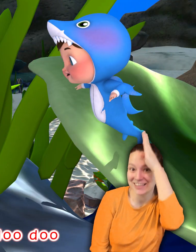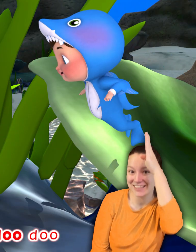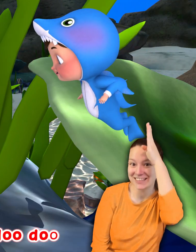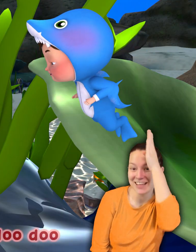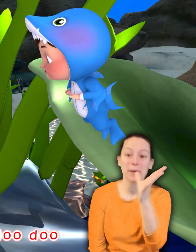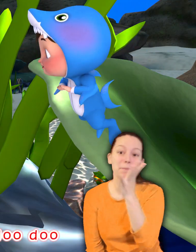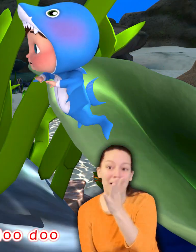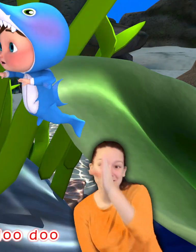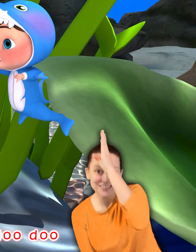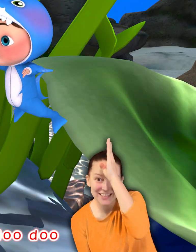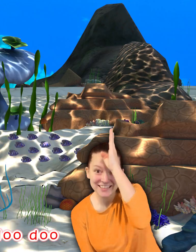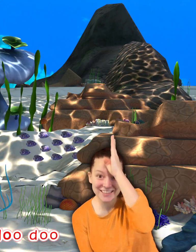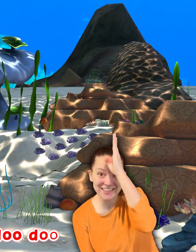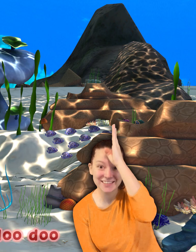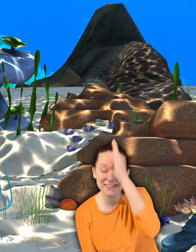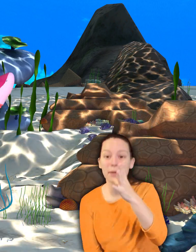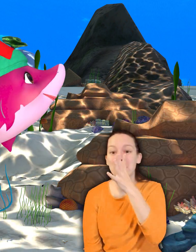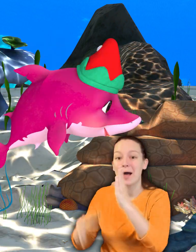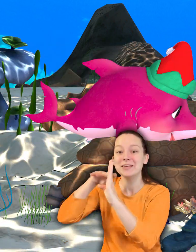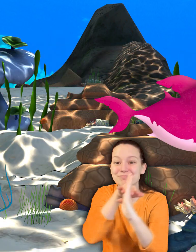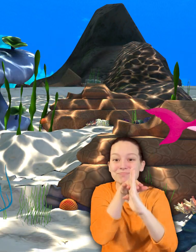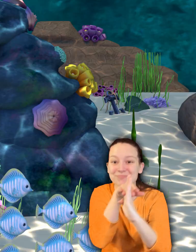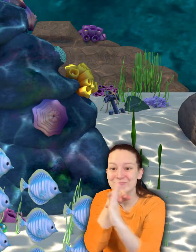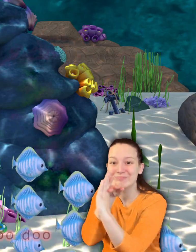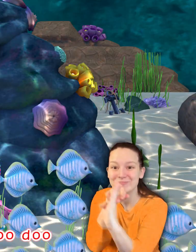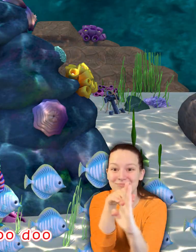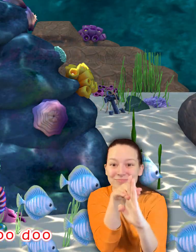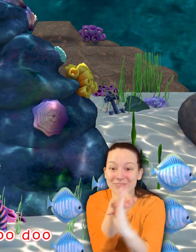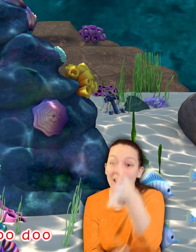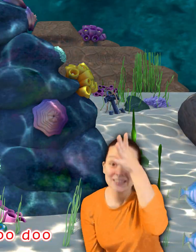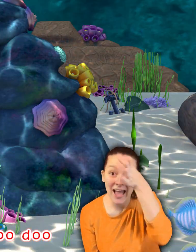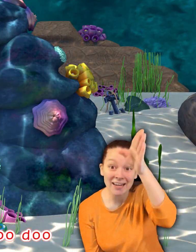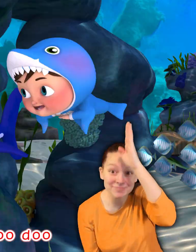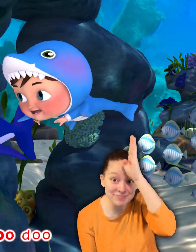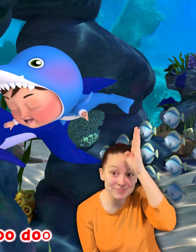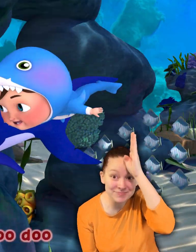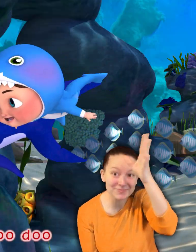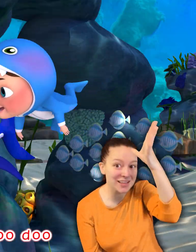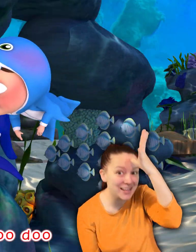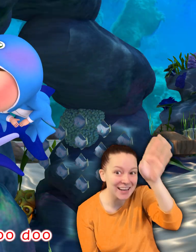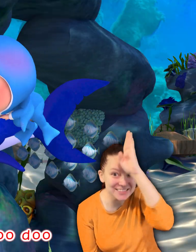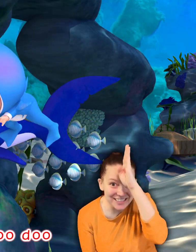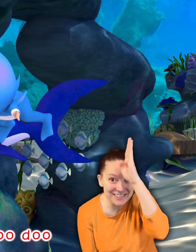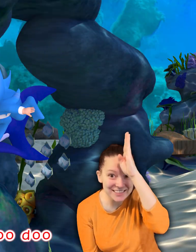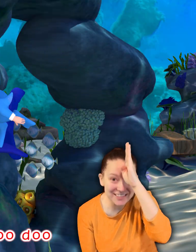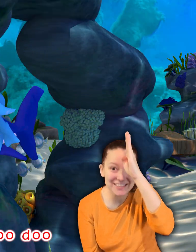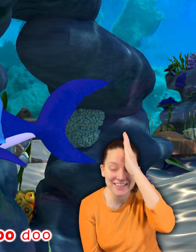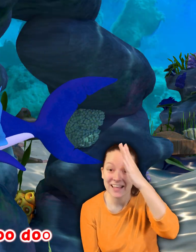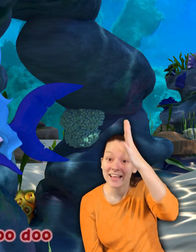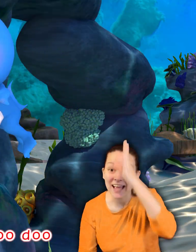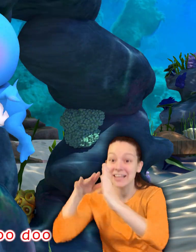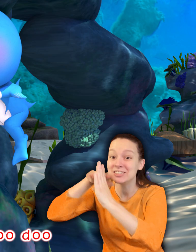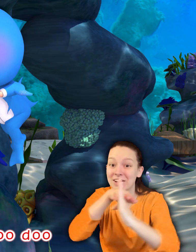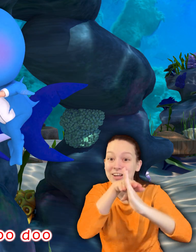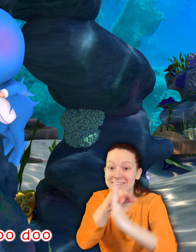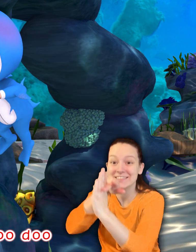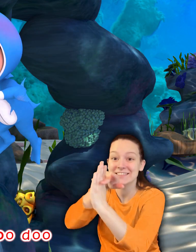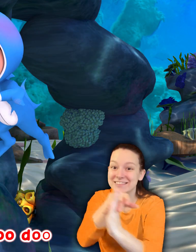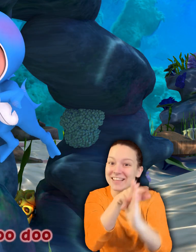shark. Mommy shark. Mommy shark. Daddy shark. Daddy shark. Daddy